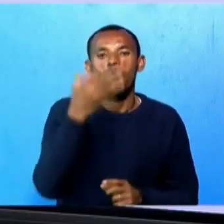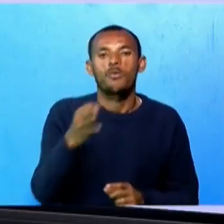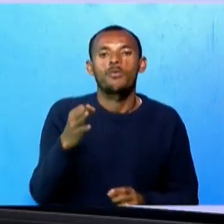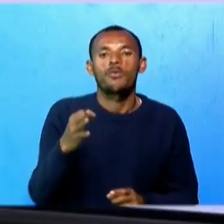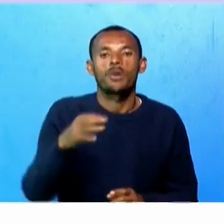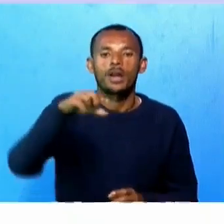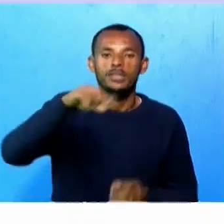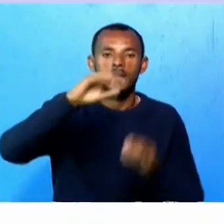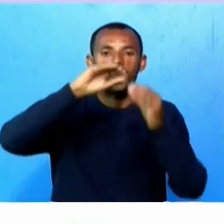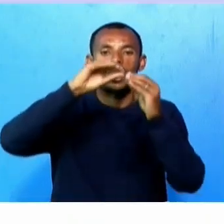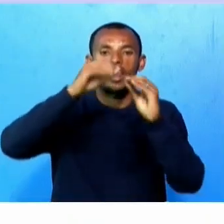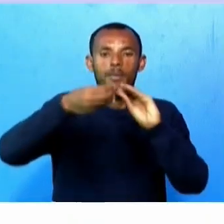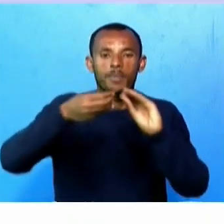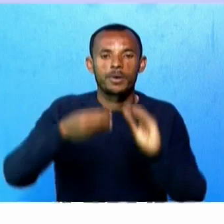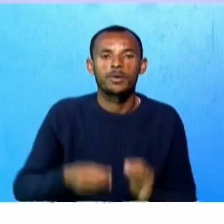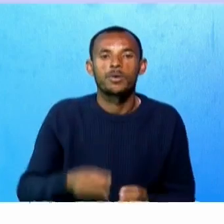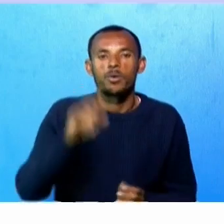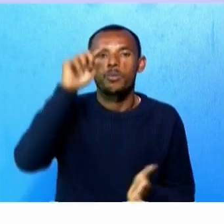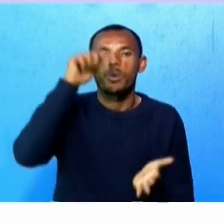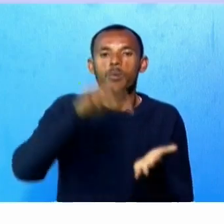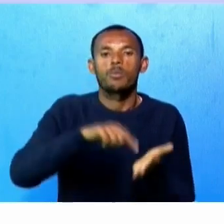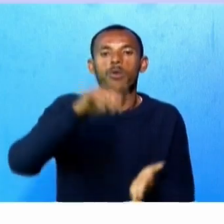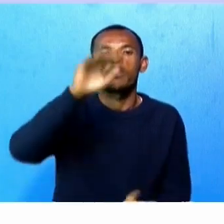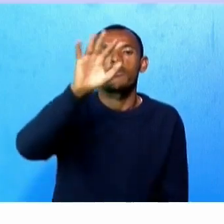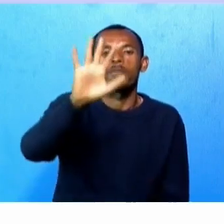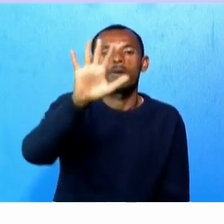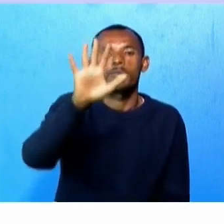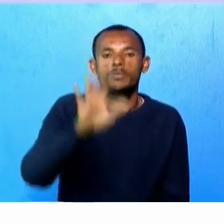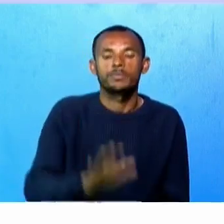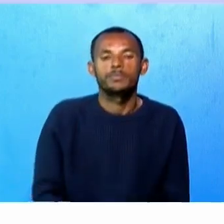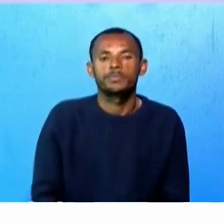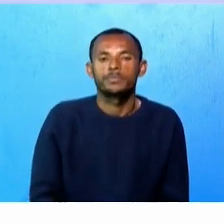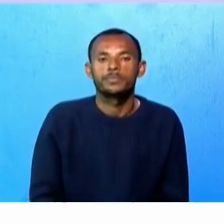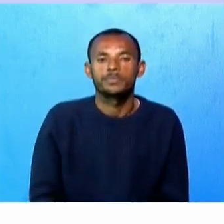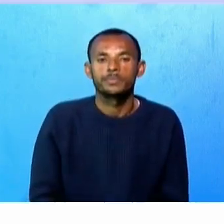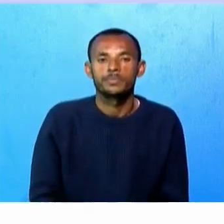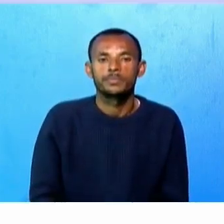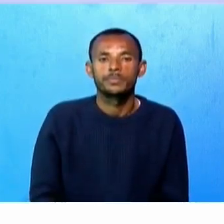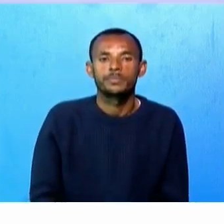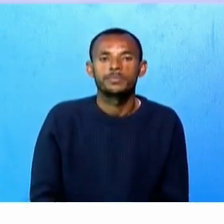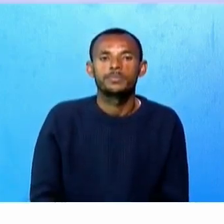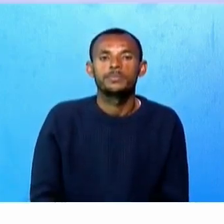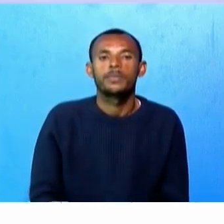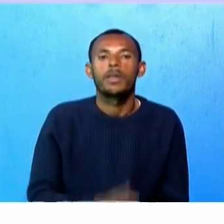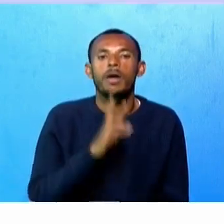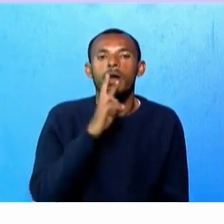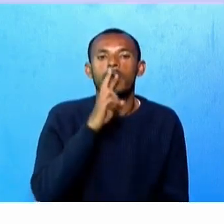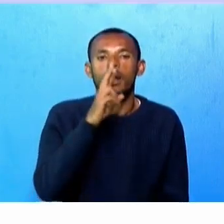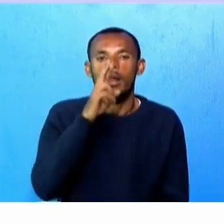numbers, okay? 1.5 is the real-life